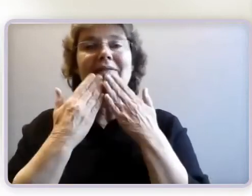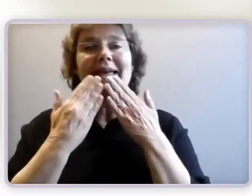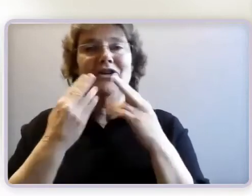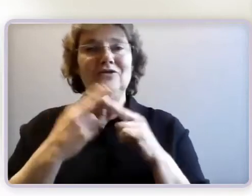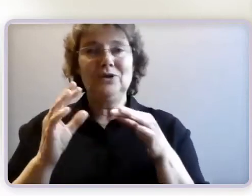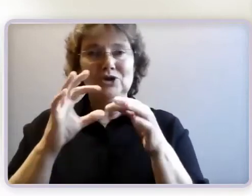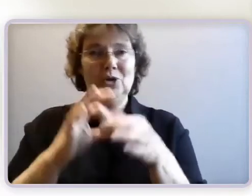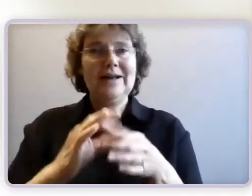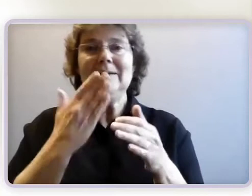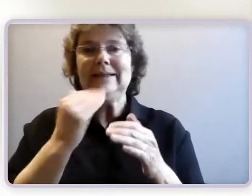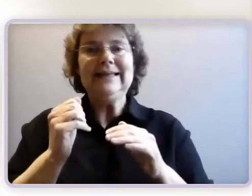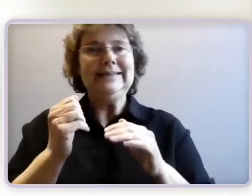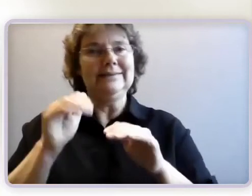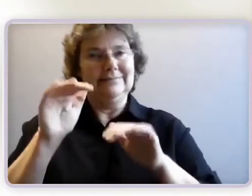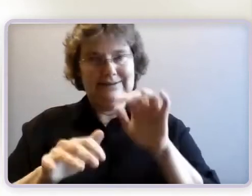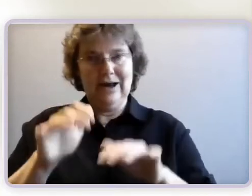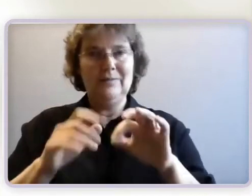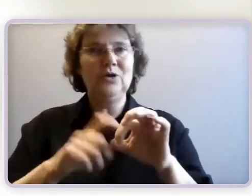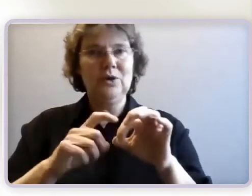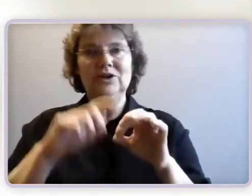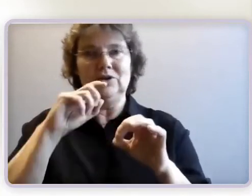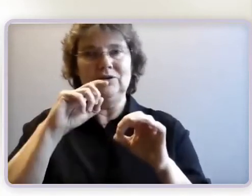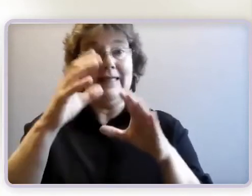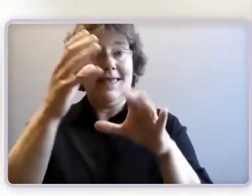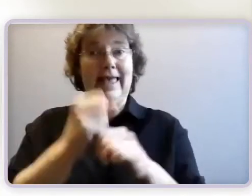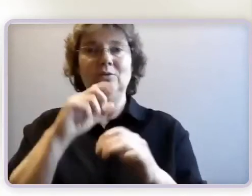in and we'll answer them at the end.